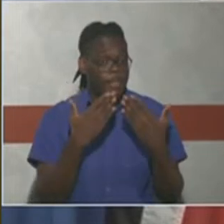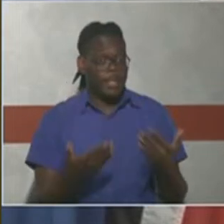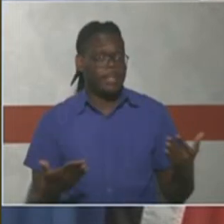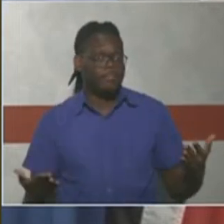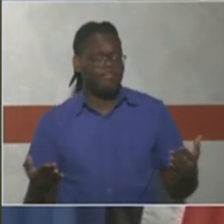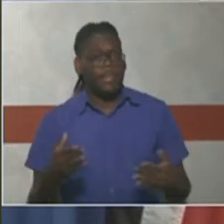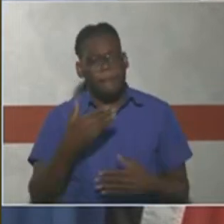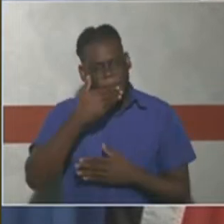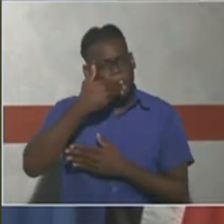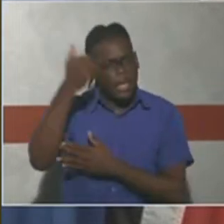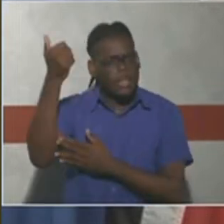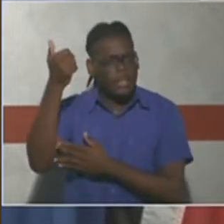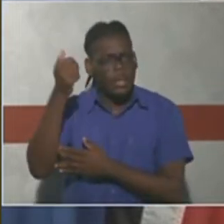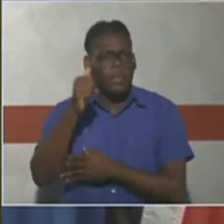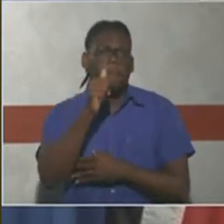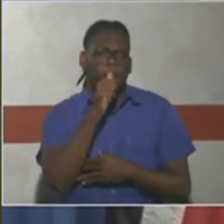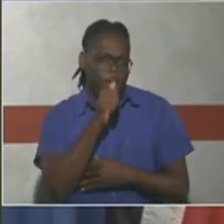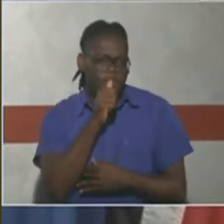are concerned about.